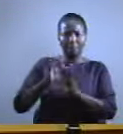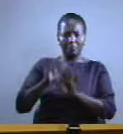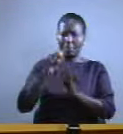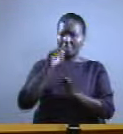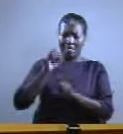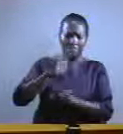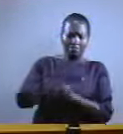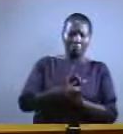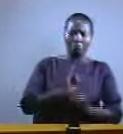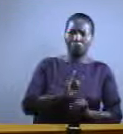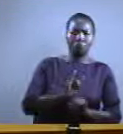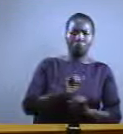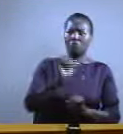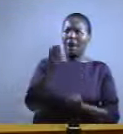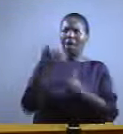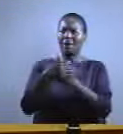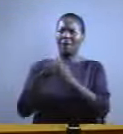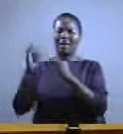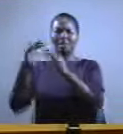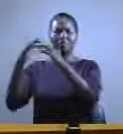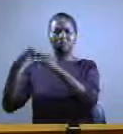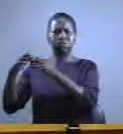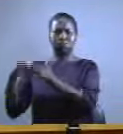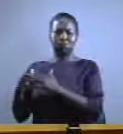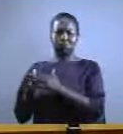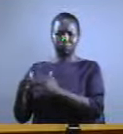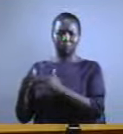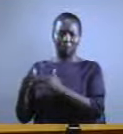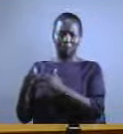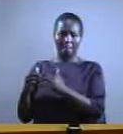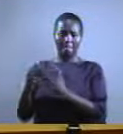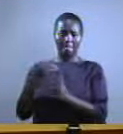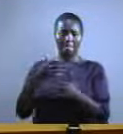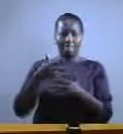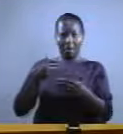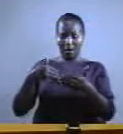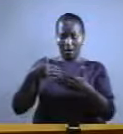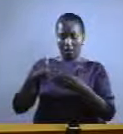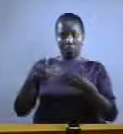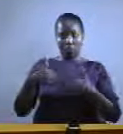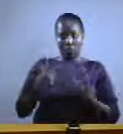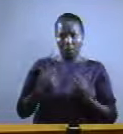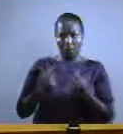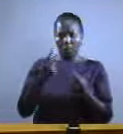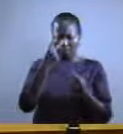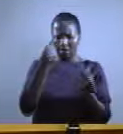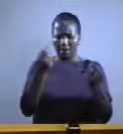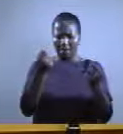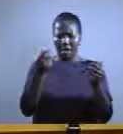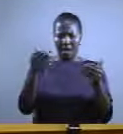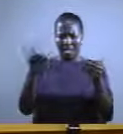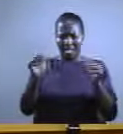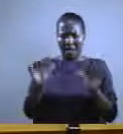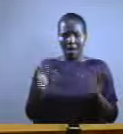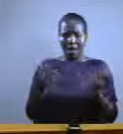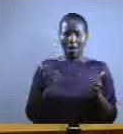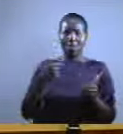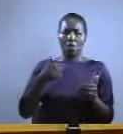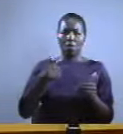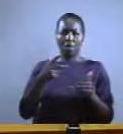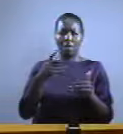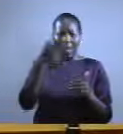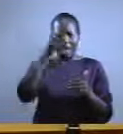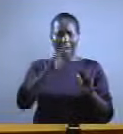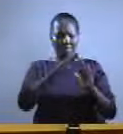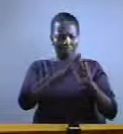uncertainty than most countries. This approach in managing the fiscus has enabled us to maintain infrastructure